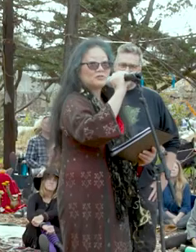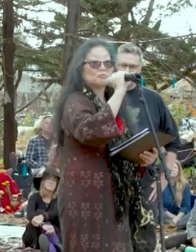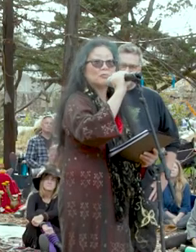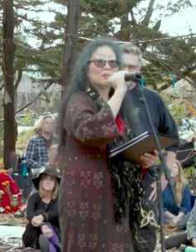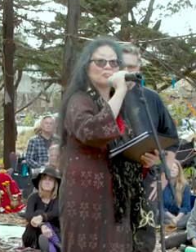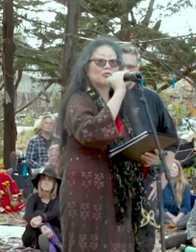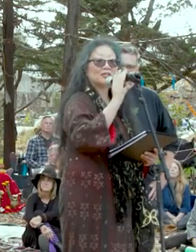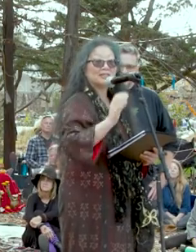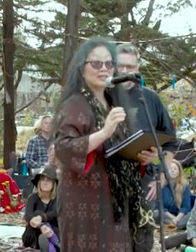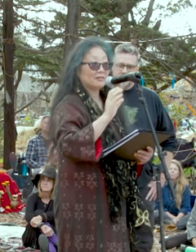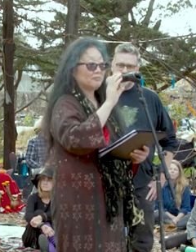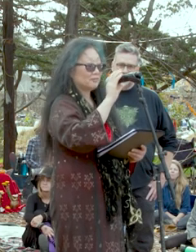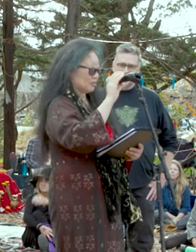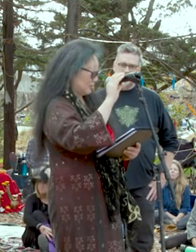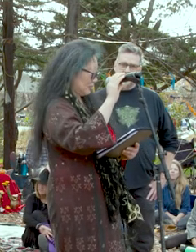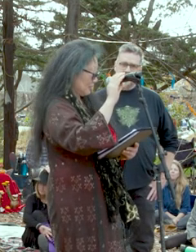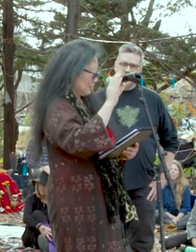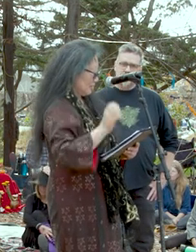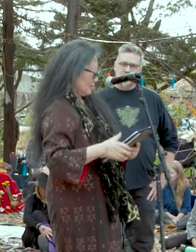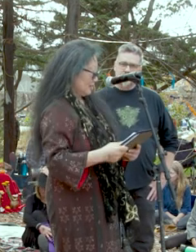What is remembered lives.